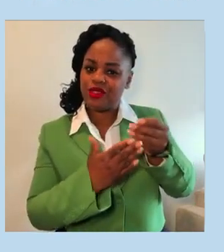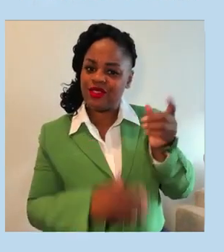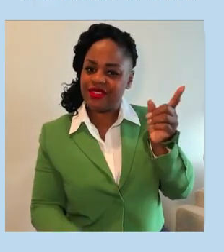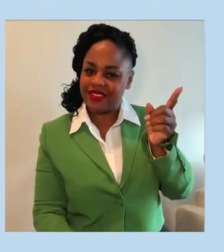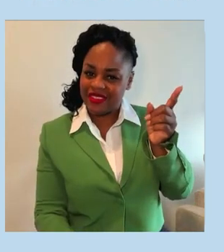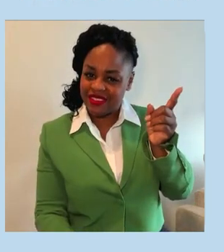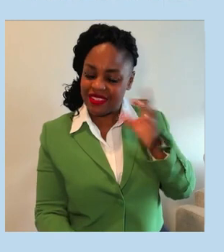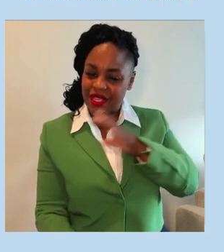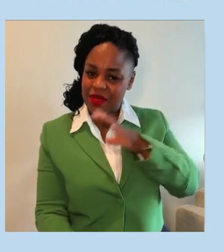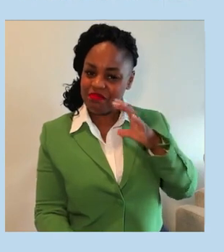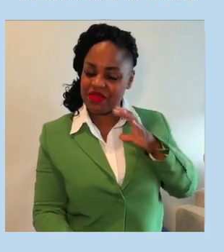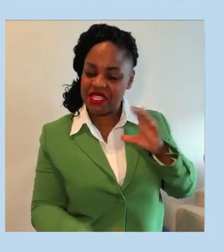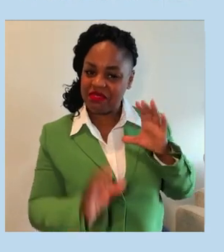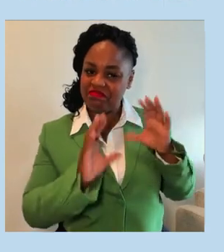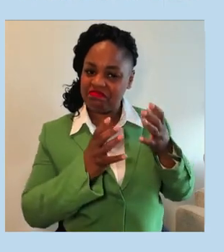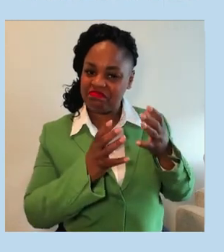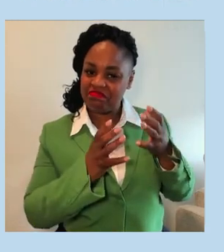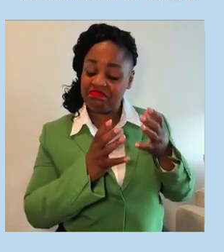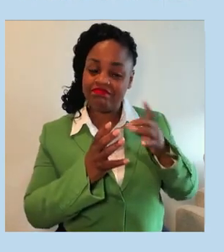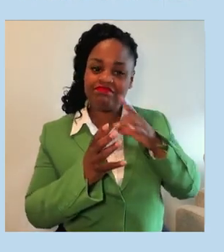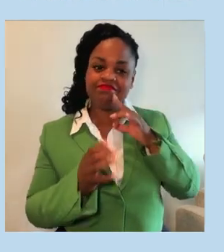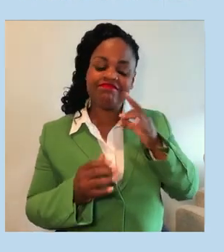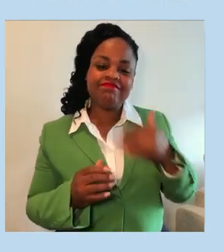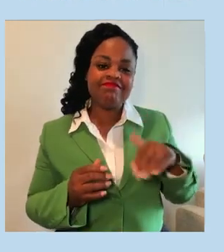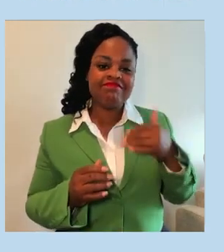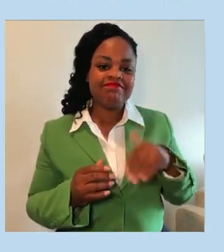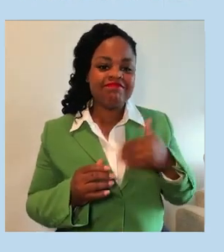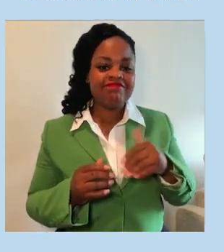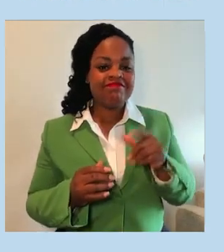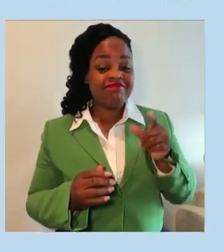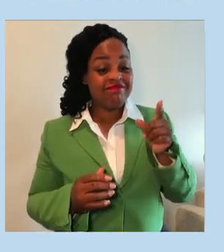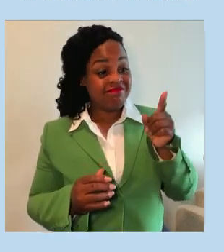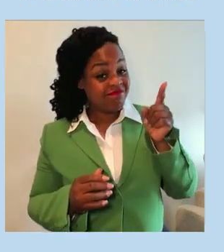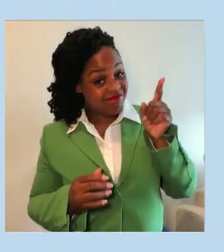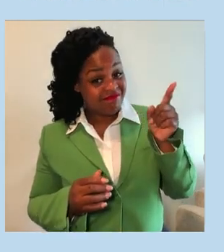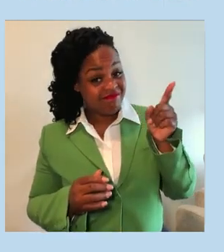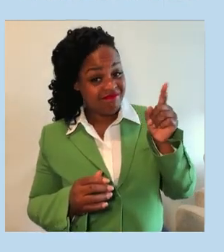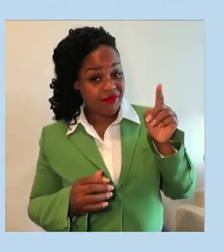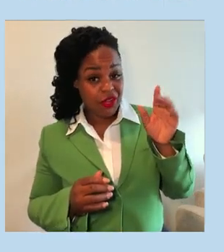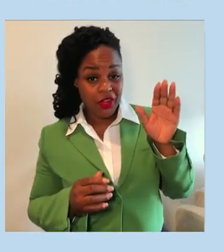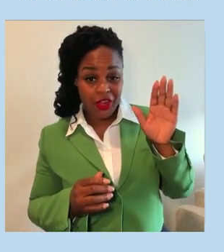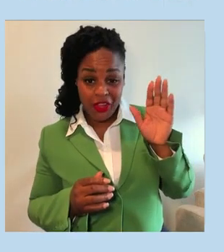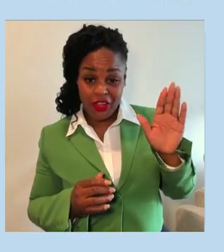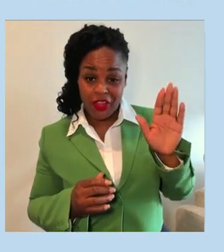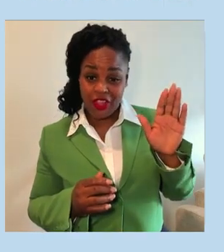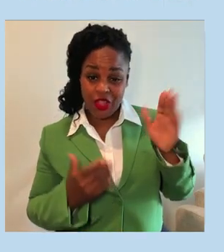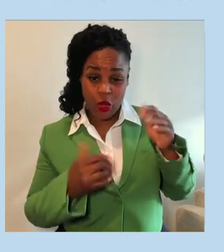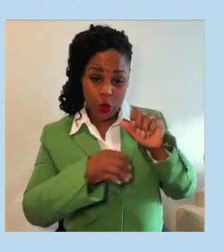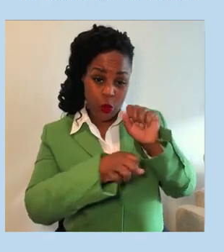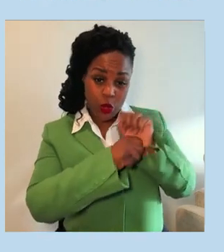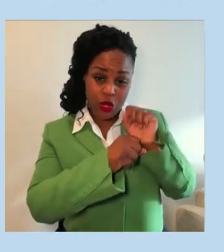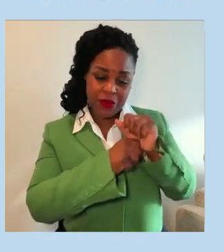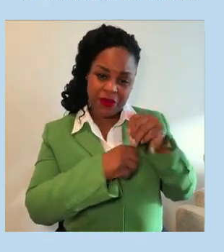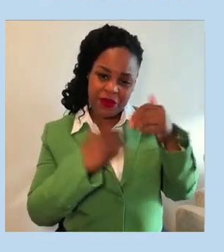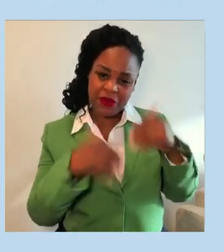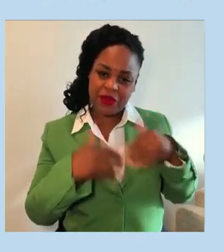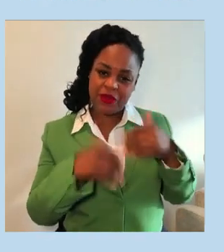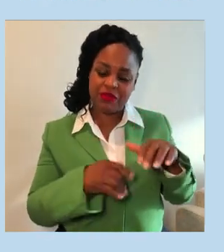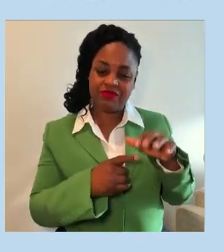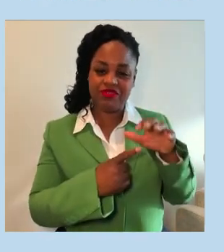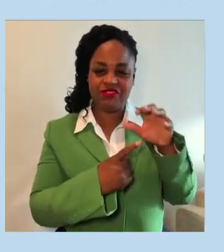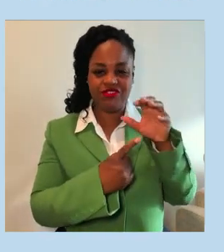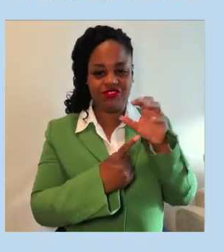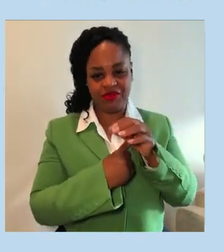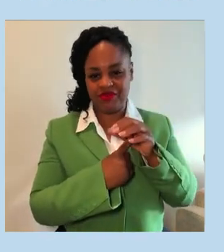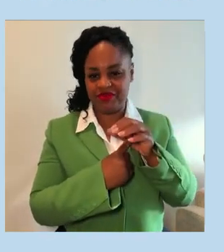has the biggest portrait in the room at this point. Part of her legacy that I was proud to work with her on, it was